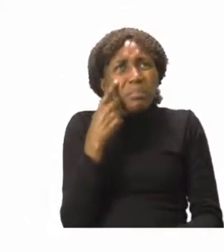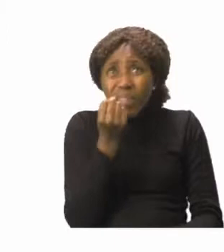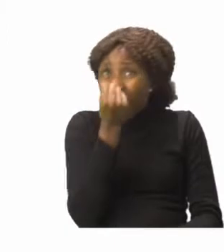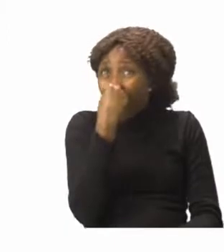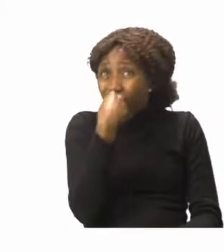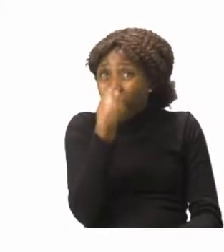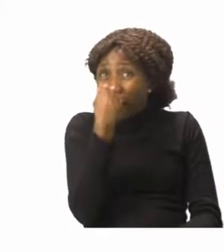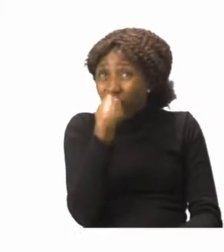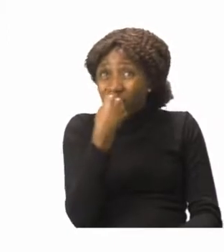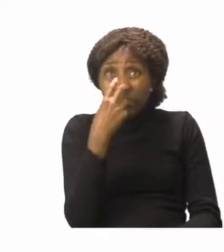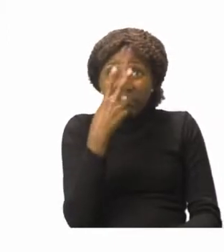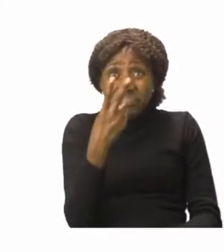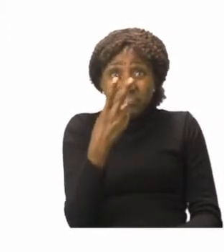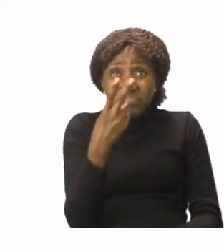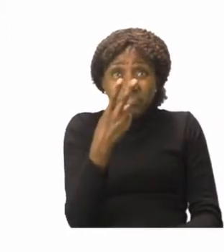apple?